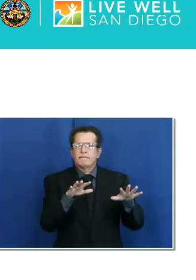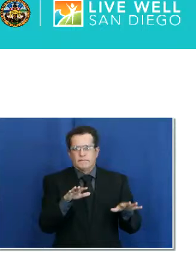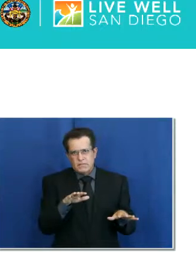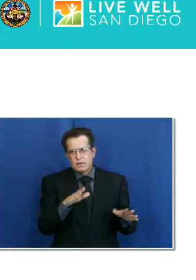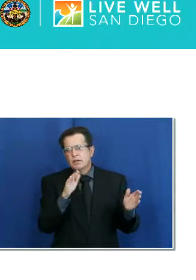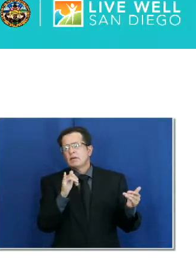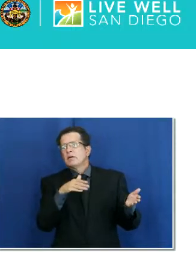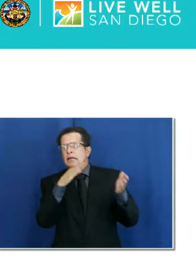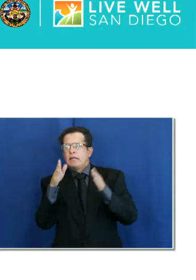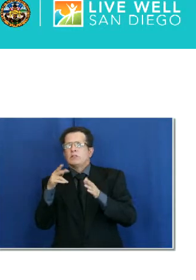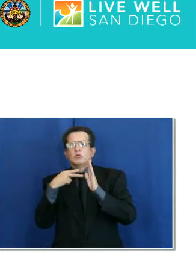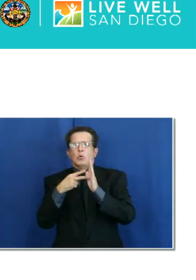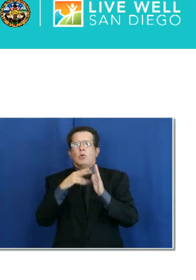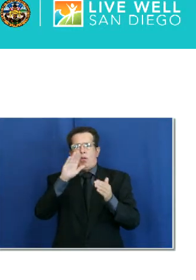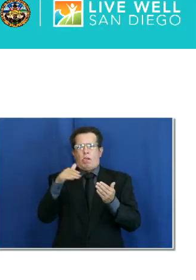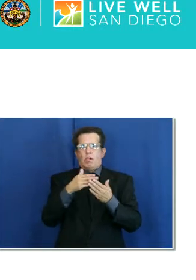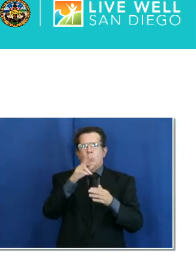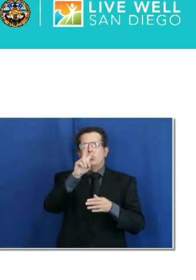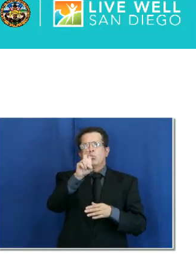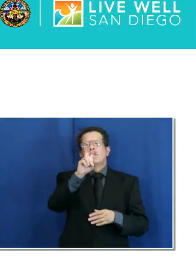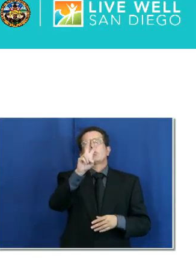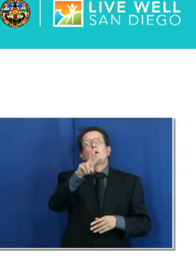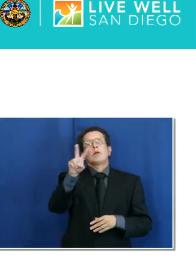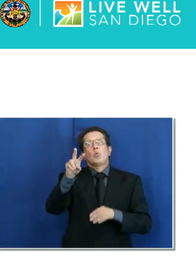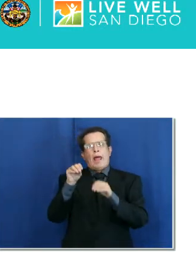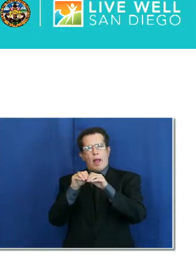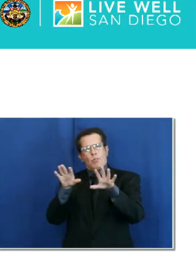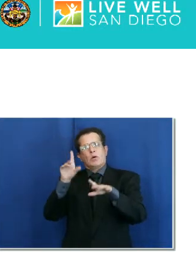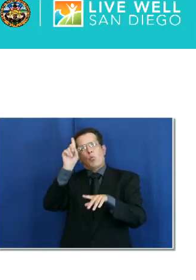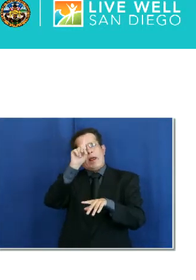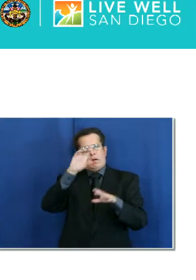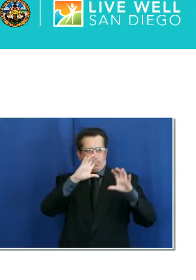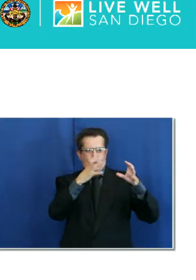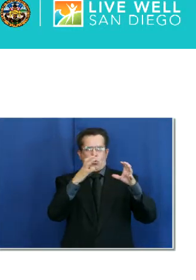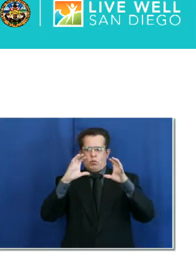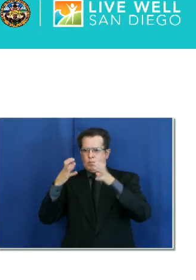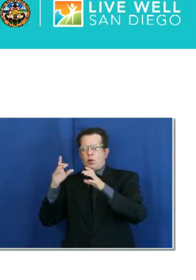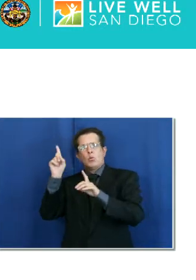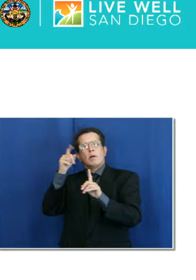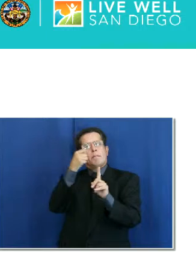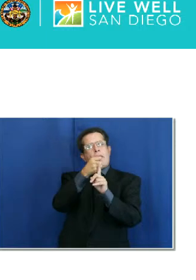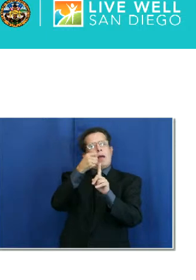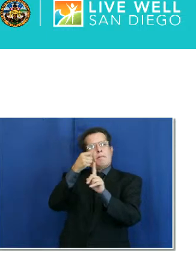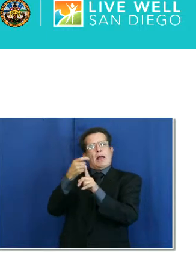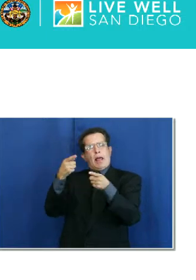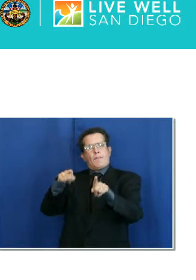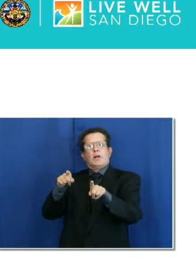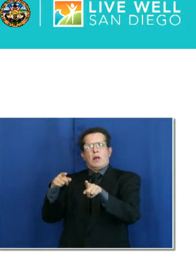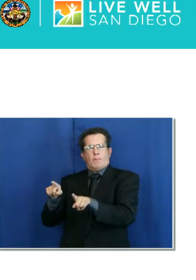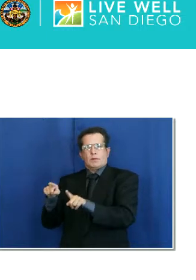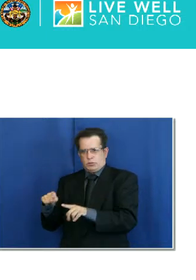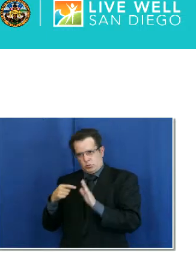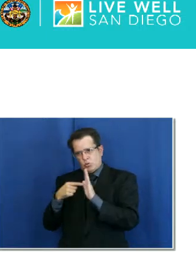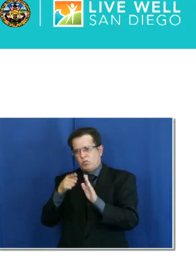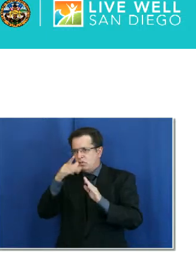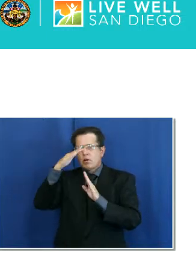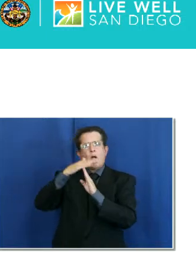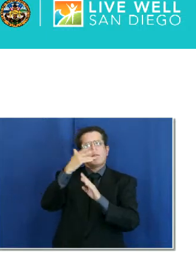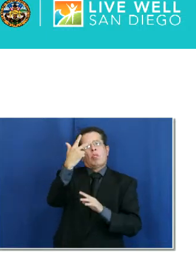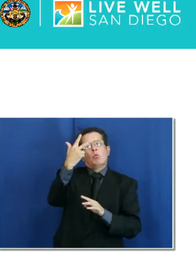shows all 222 outbreaks by community setting, and the top 3 Settings